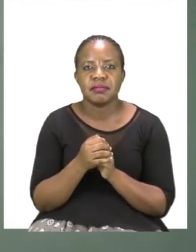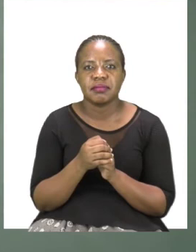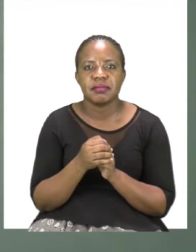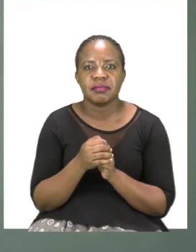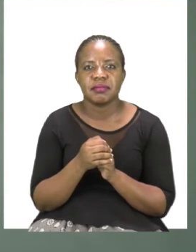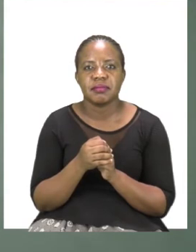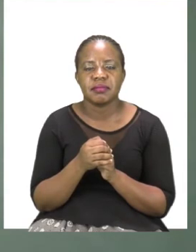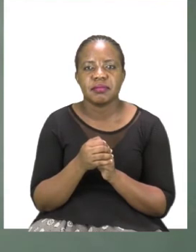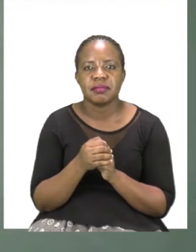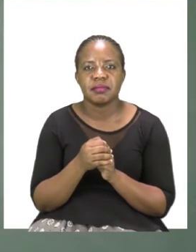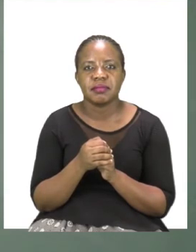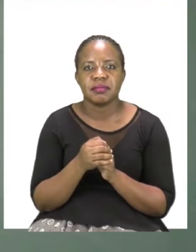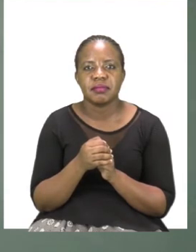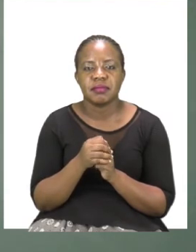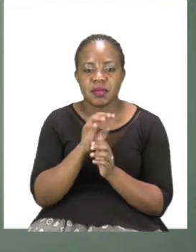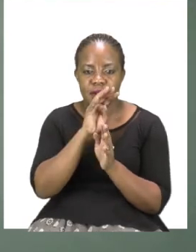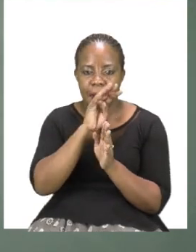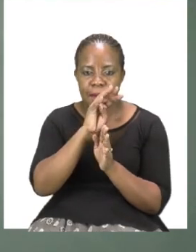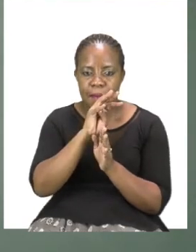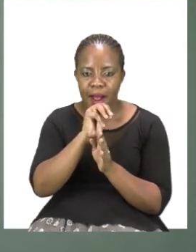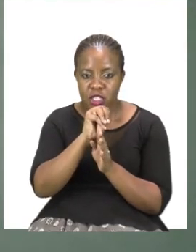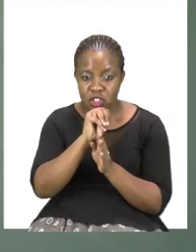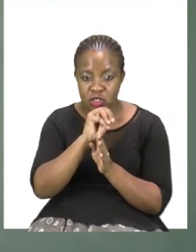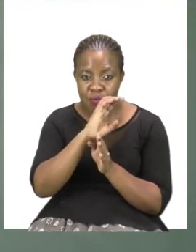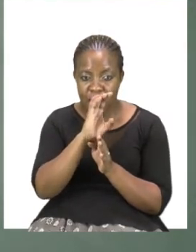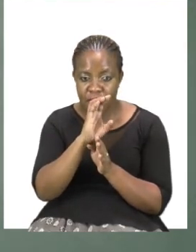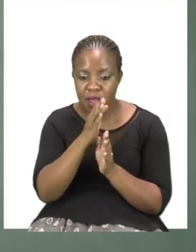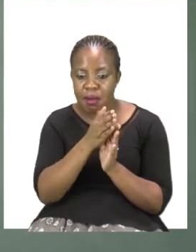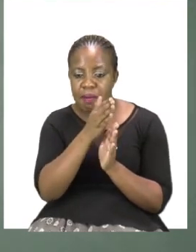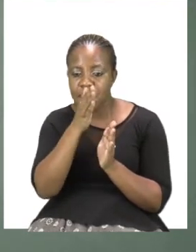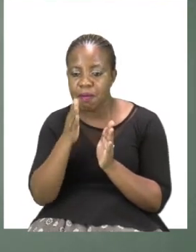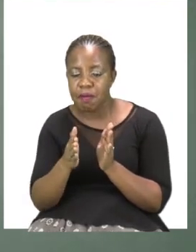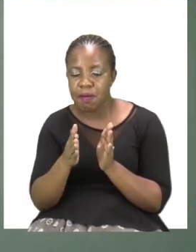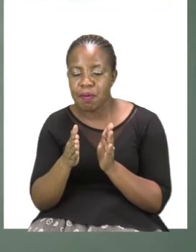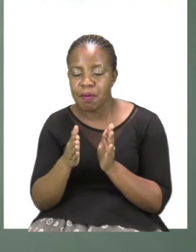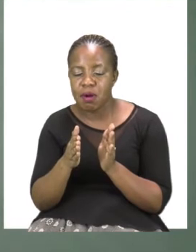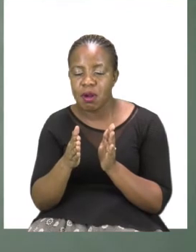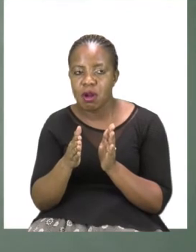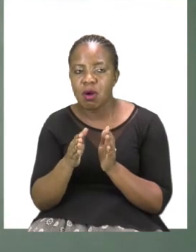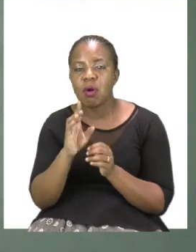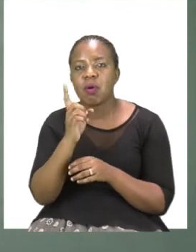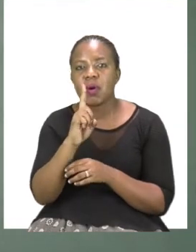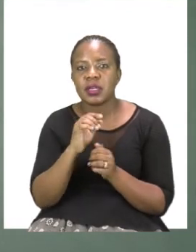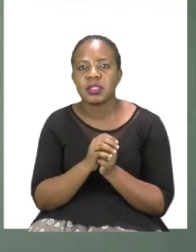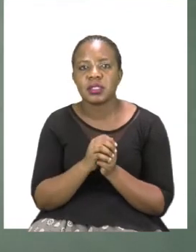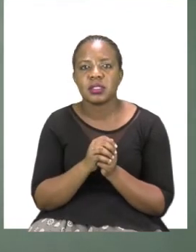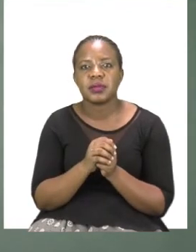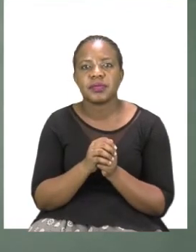is after March? So we know that February is before March, so we can